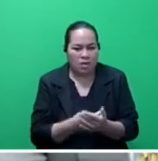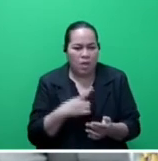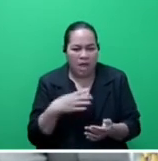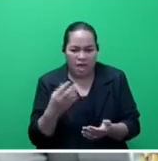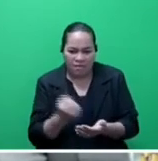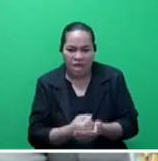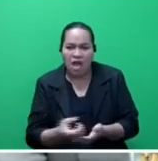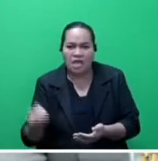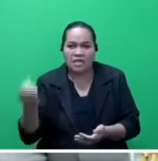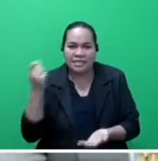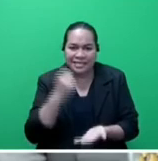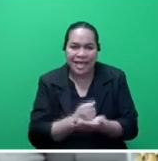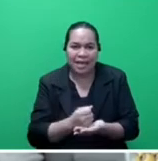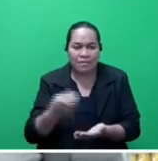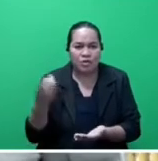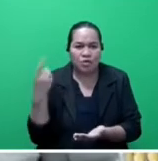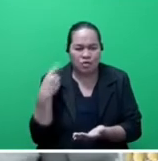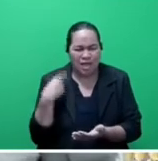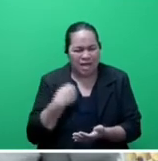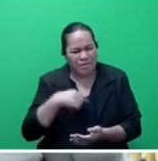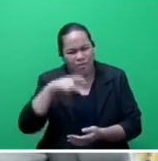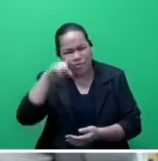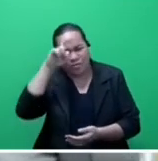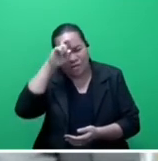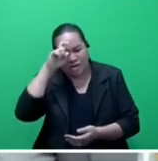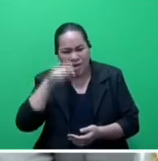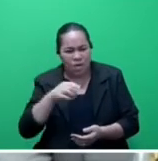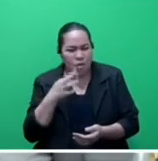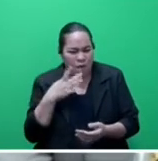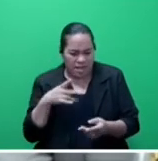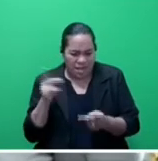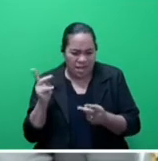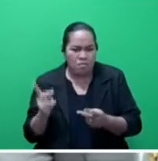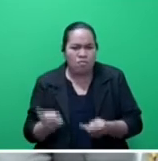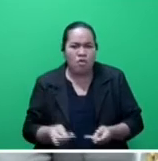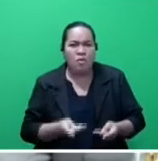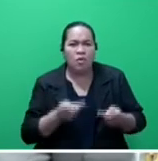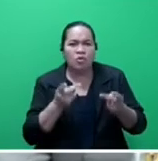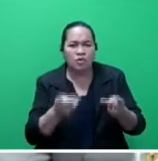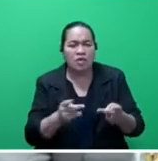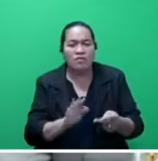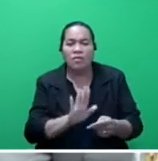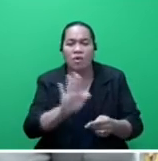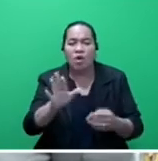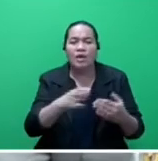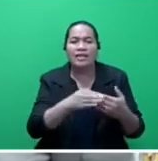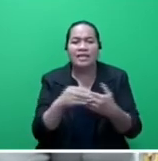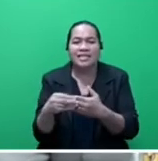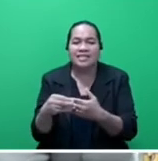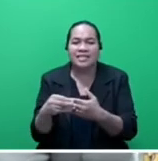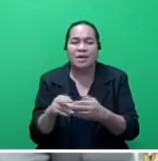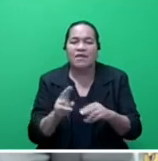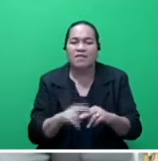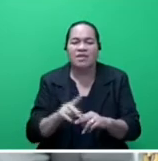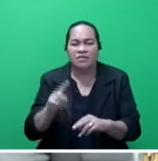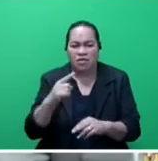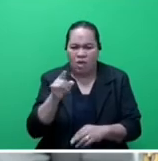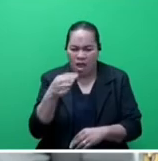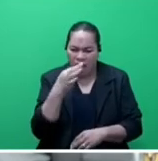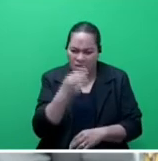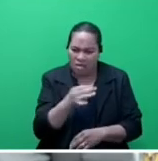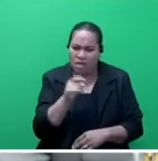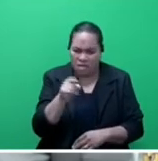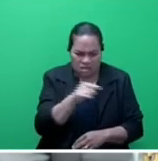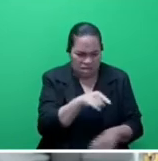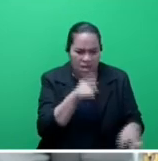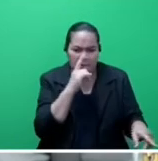duty. I'm just wondering, Honorable Speaker, when this proposal came up from the leadership in Fiji First, didn't the people say, look, we're